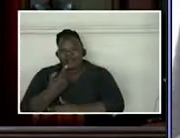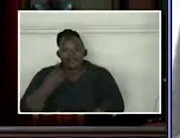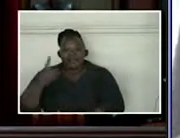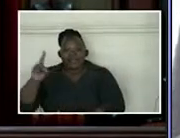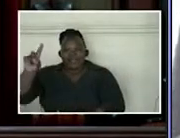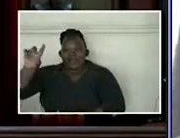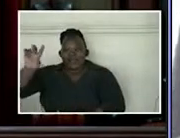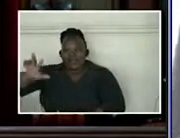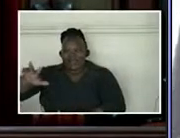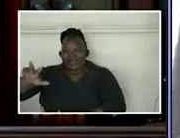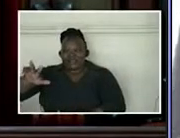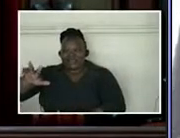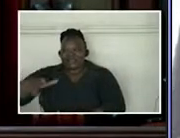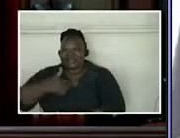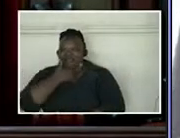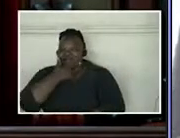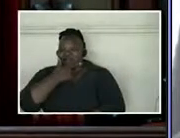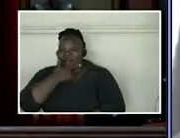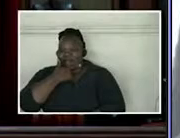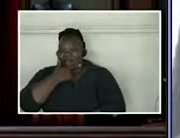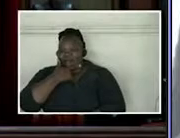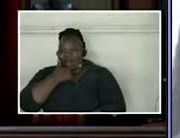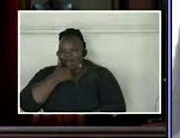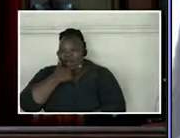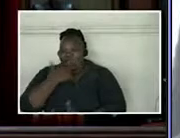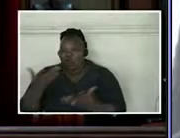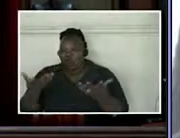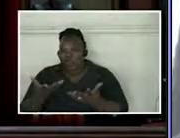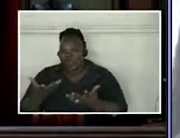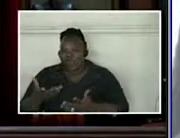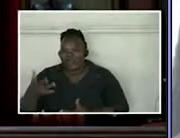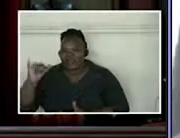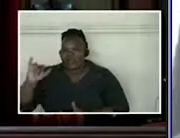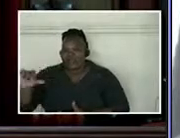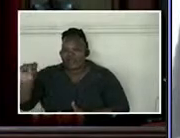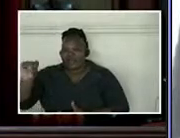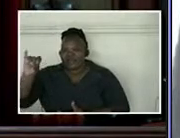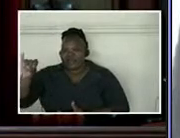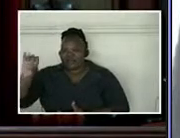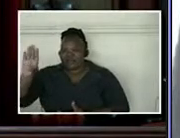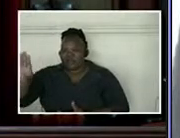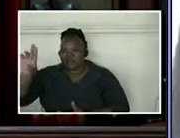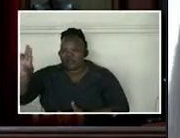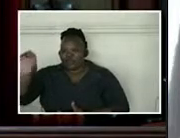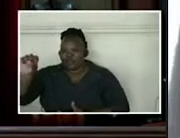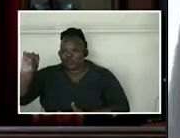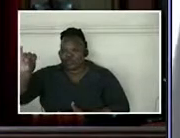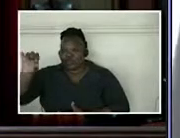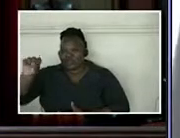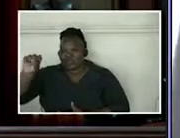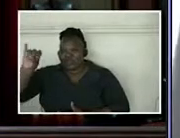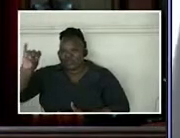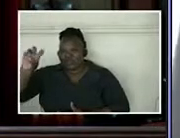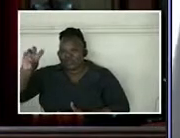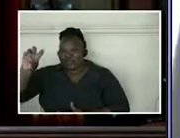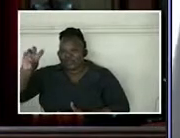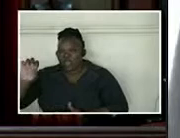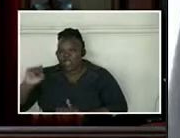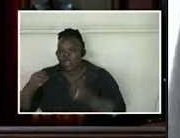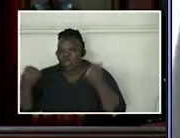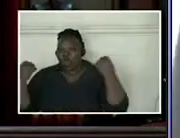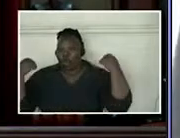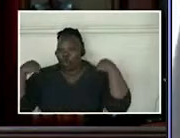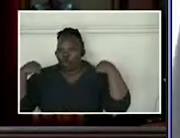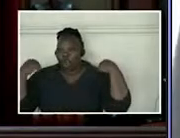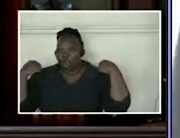2021 in isibusi hall under mundane local municipality element district